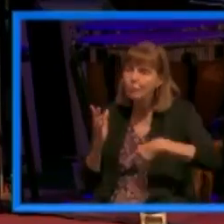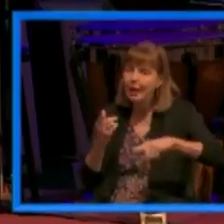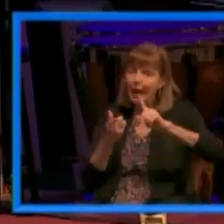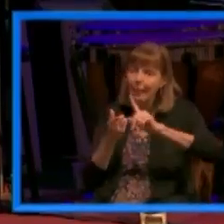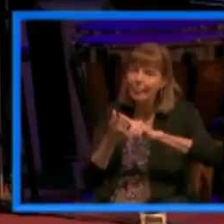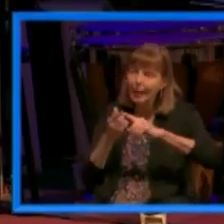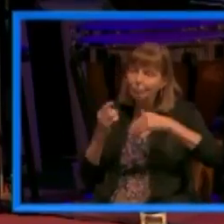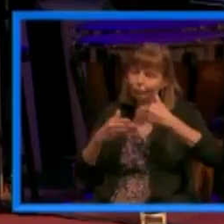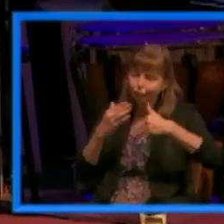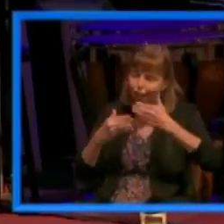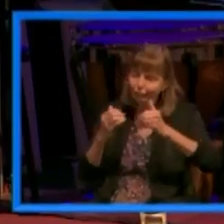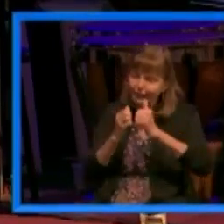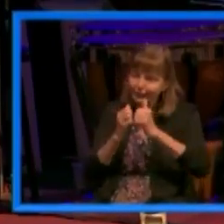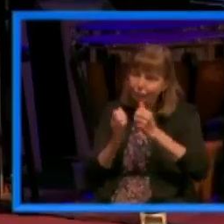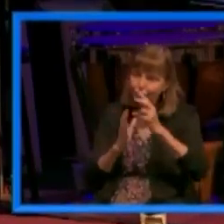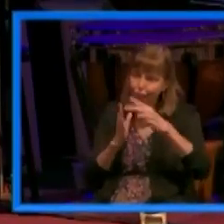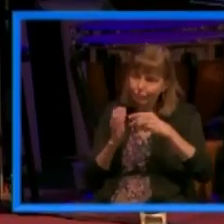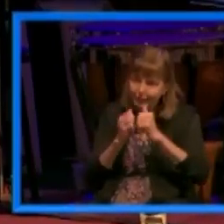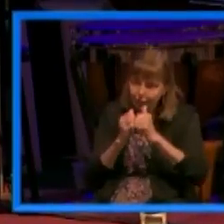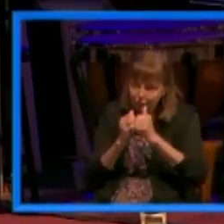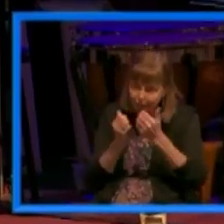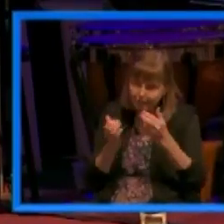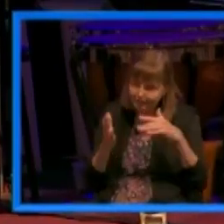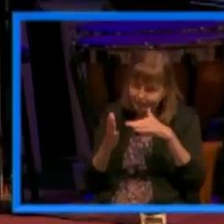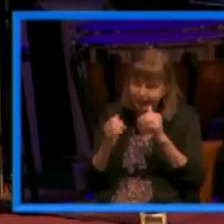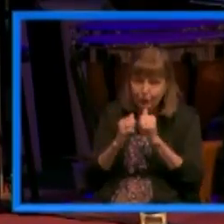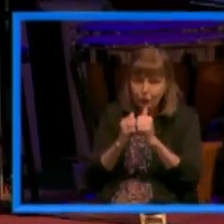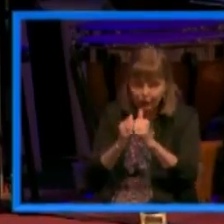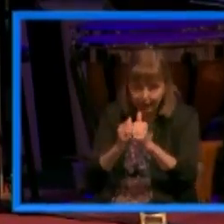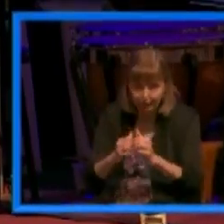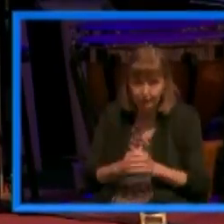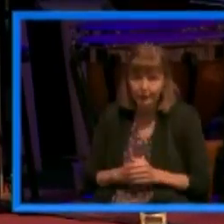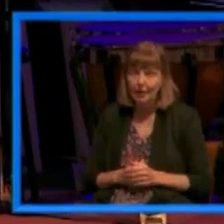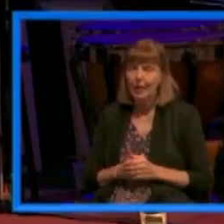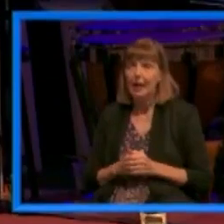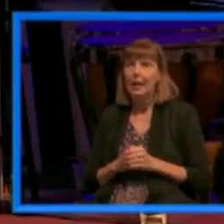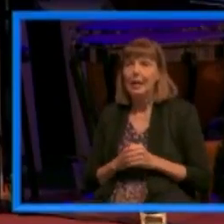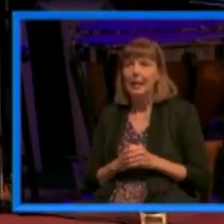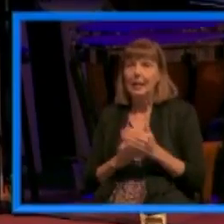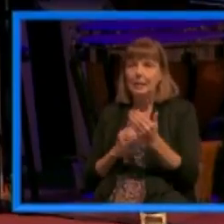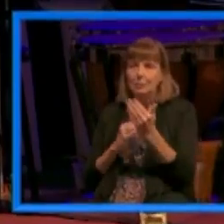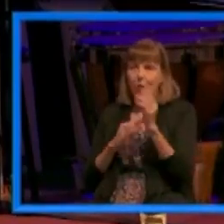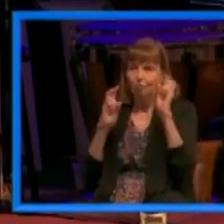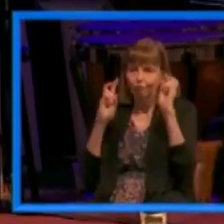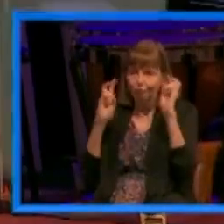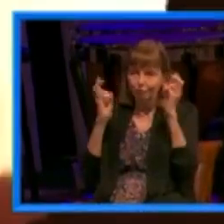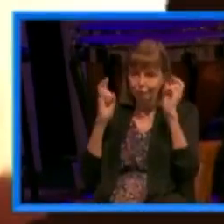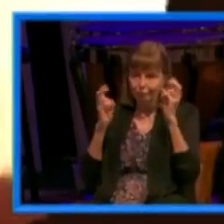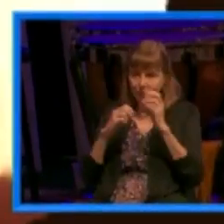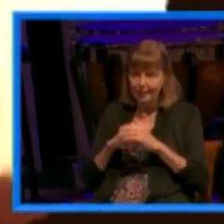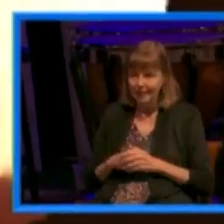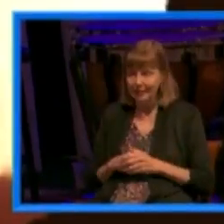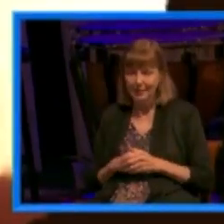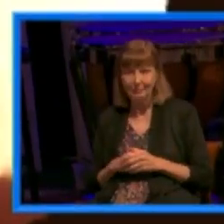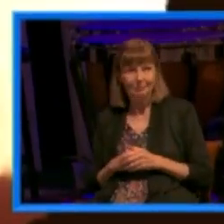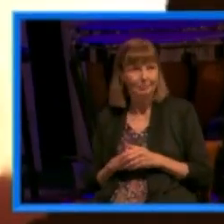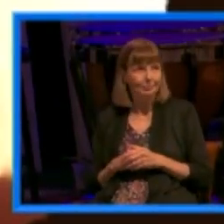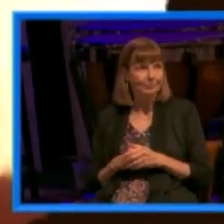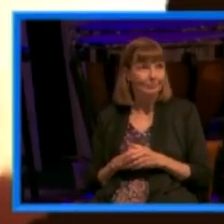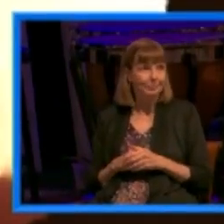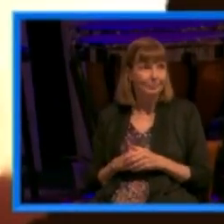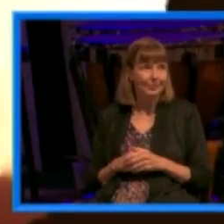it together. And I want you to see this morning, if I were to just title this sermon, Schemes, Shortcuts, and the Cycle of